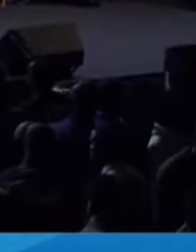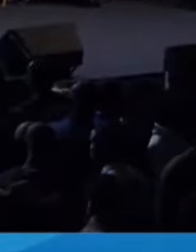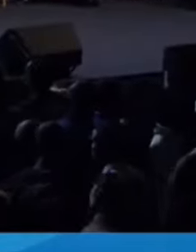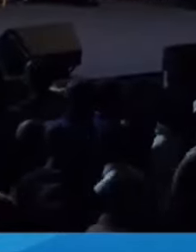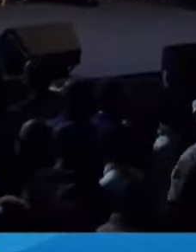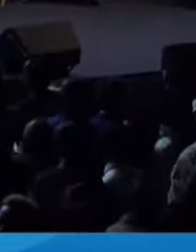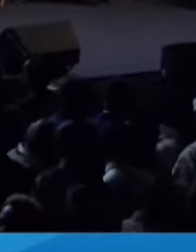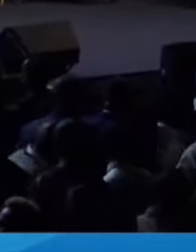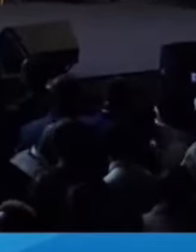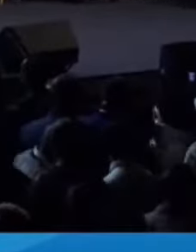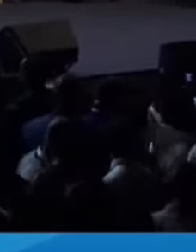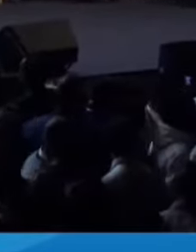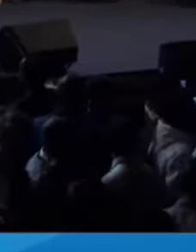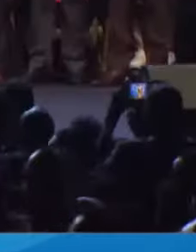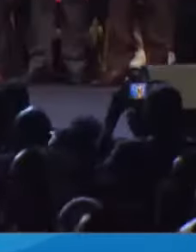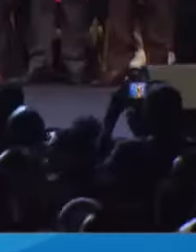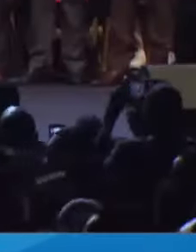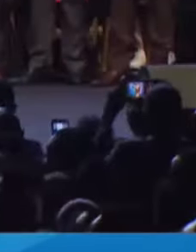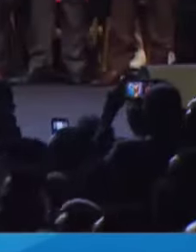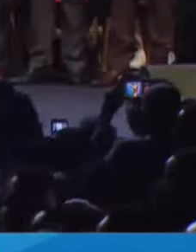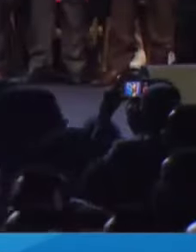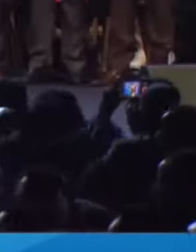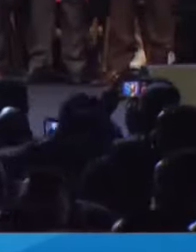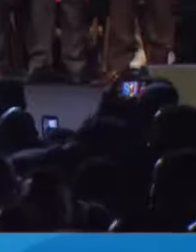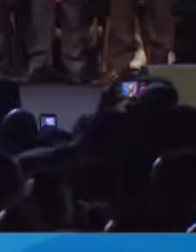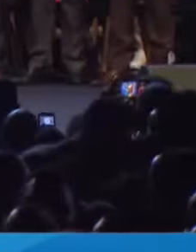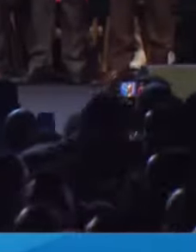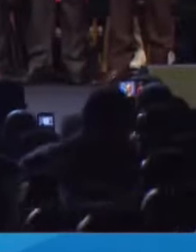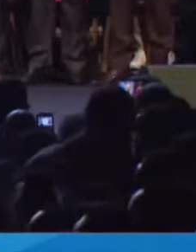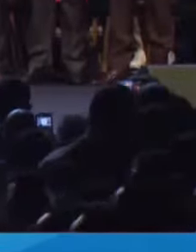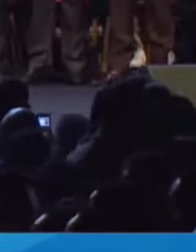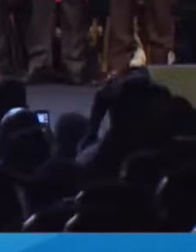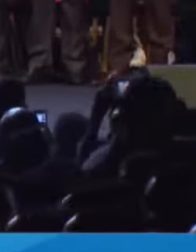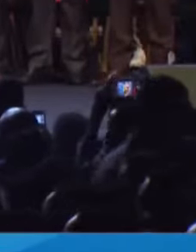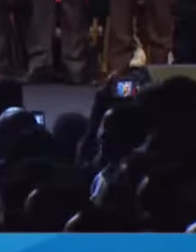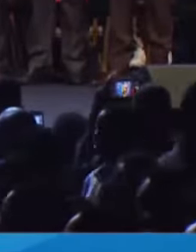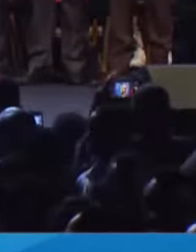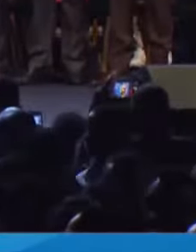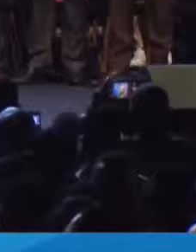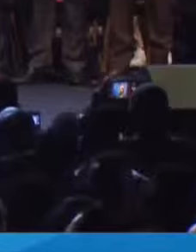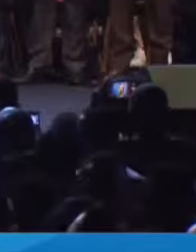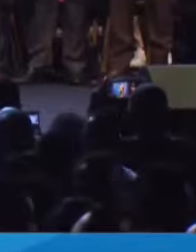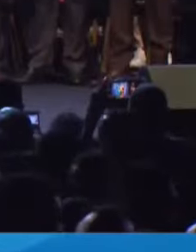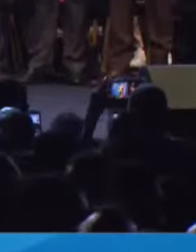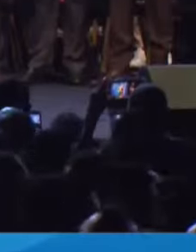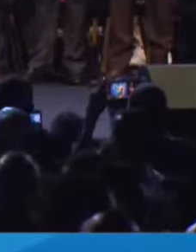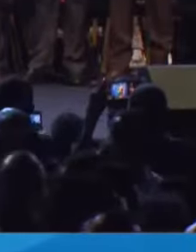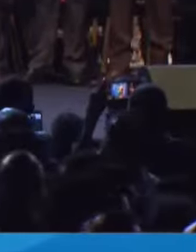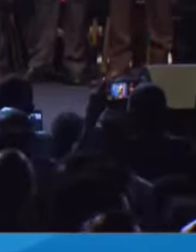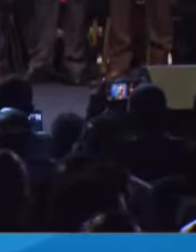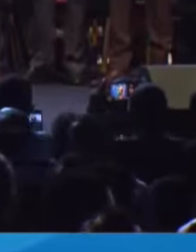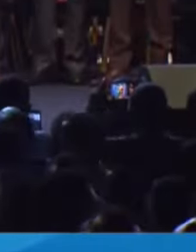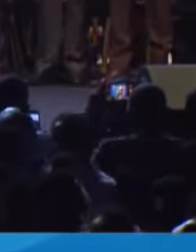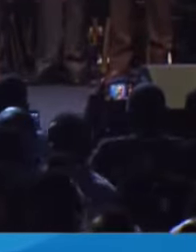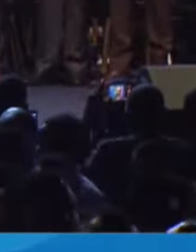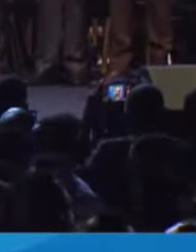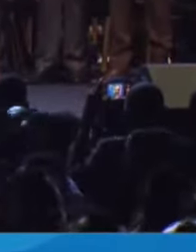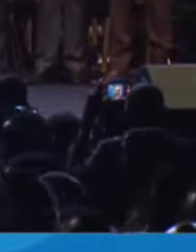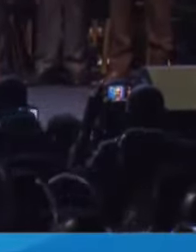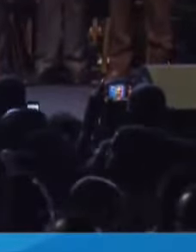me so go back to your seats I was going to dismiss